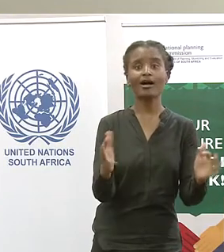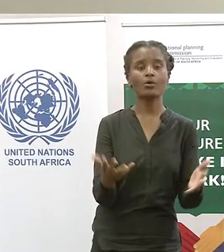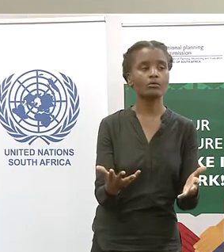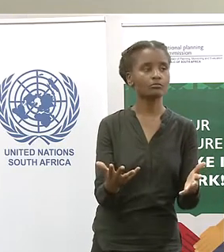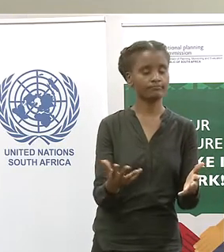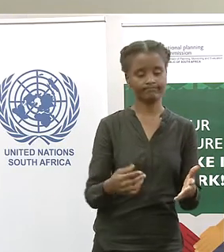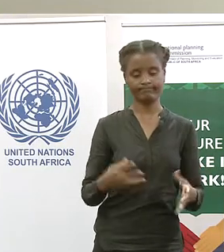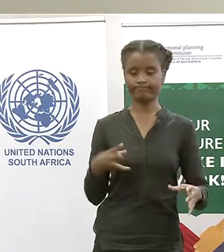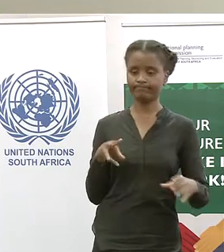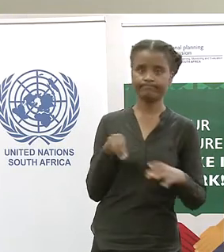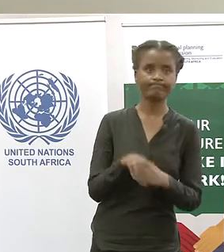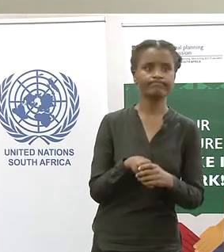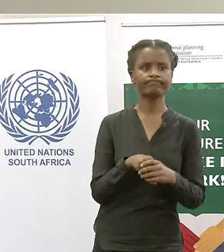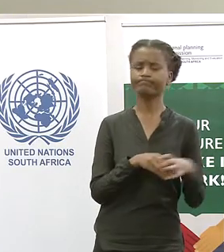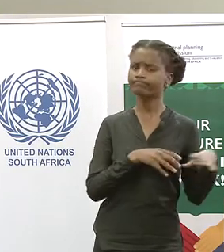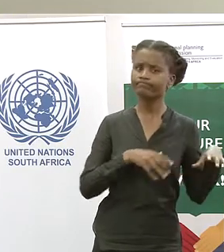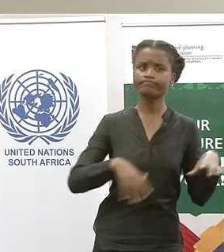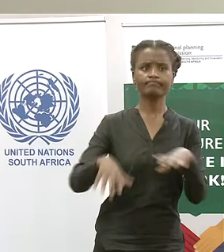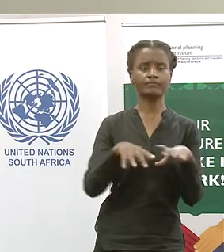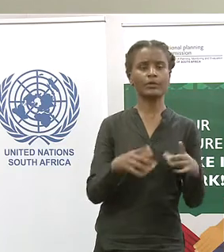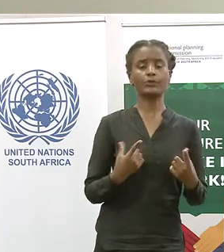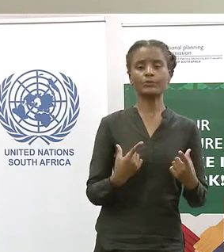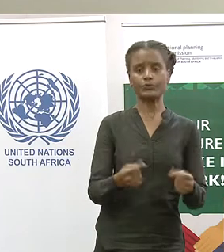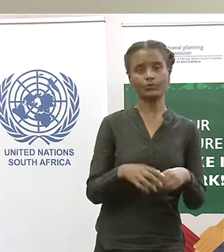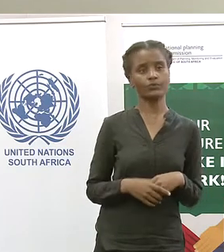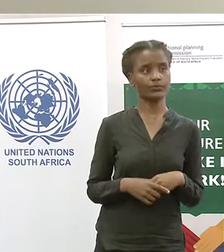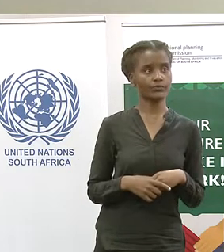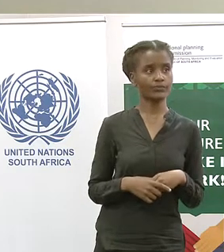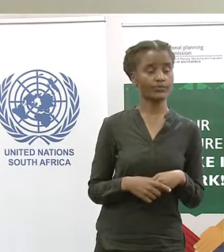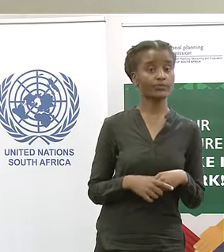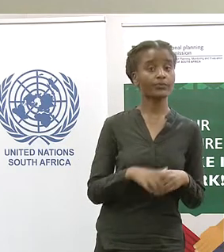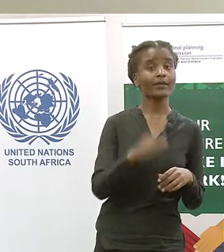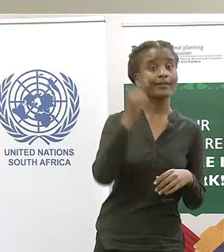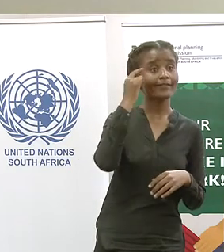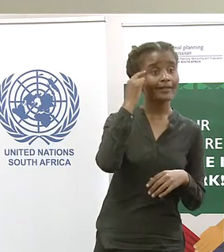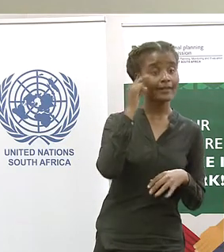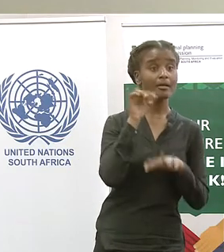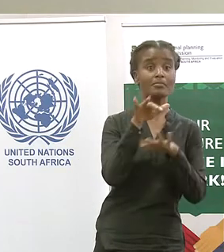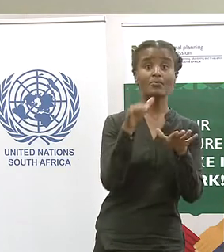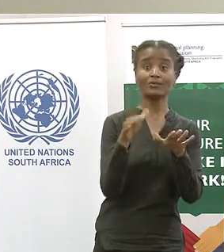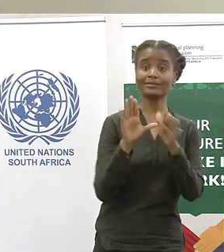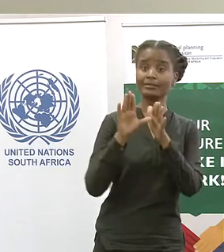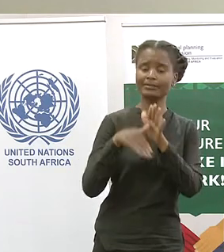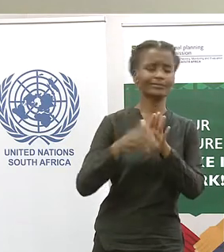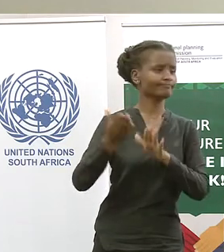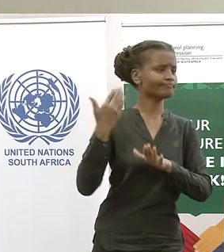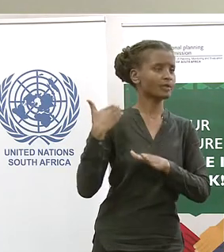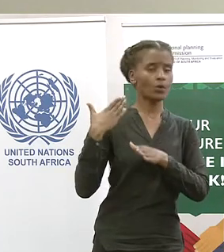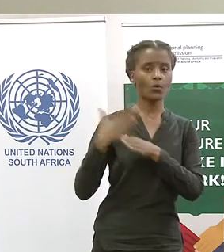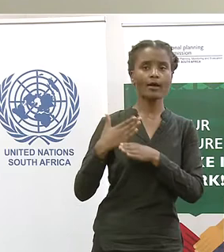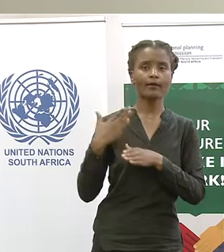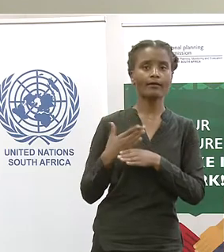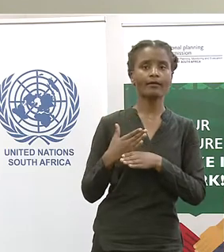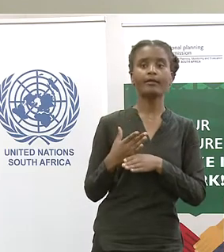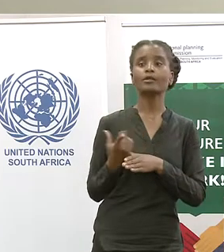acting. And I think that the work that was done by people with disabilities themselves, they pushed away